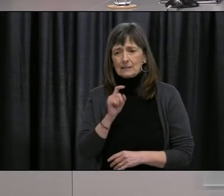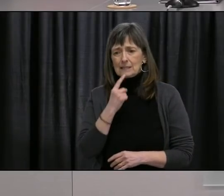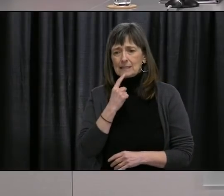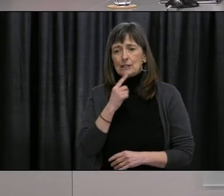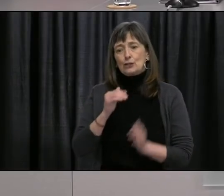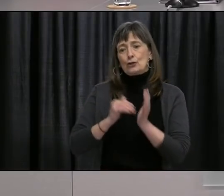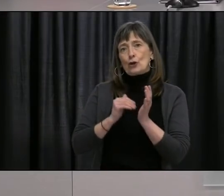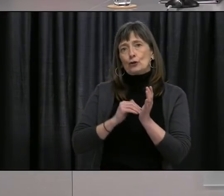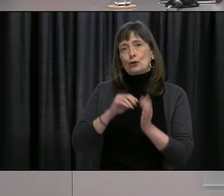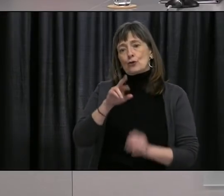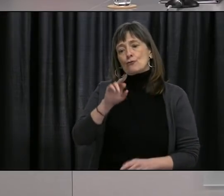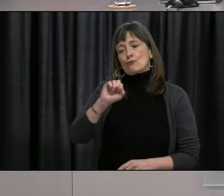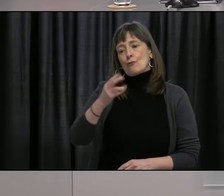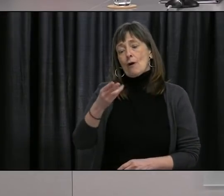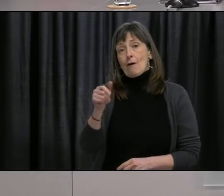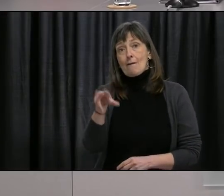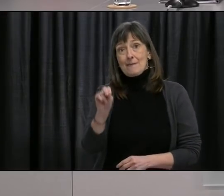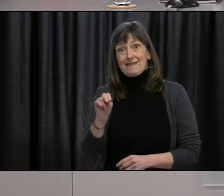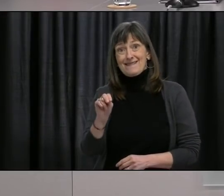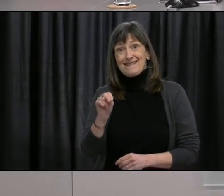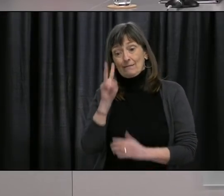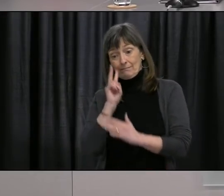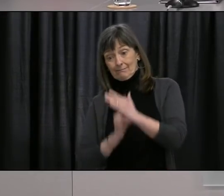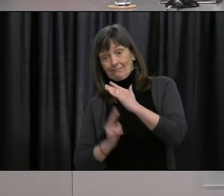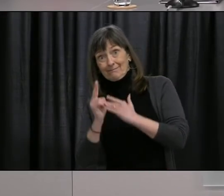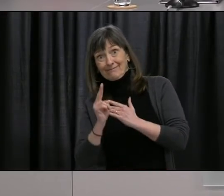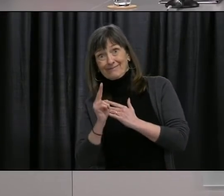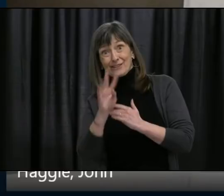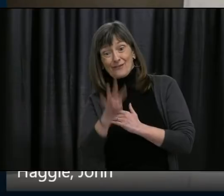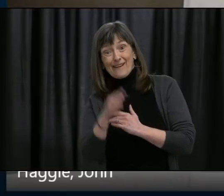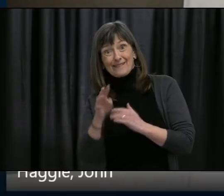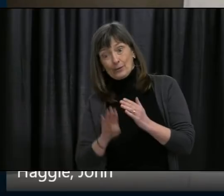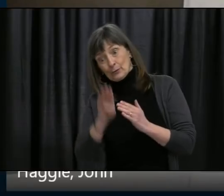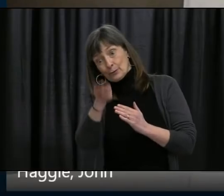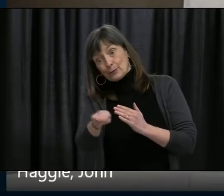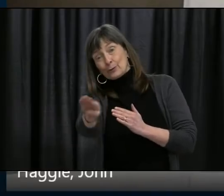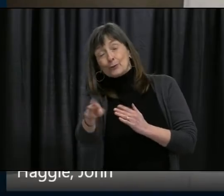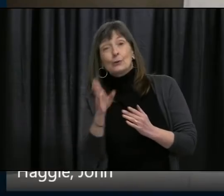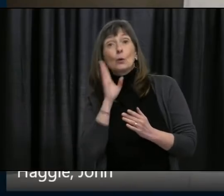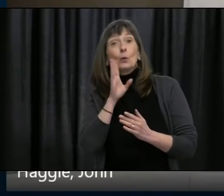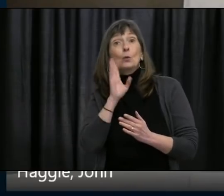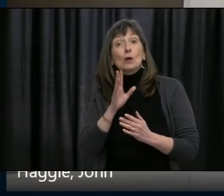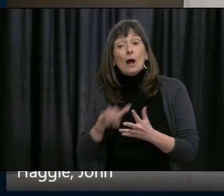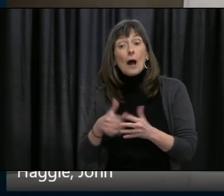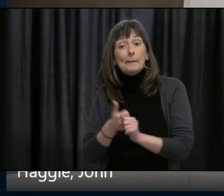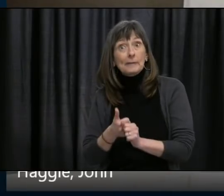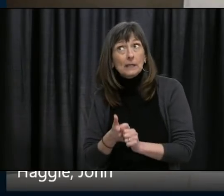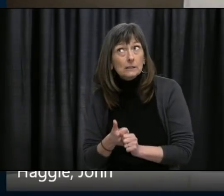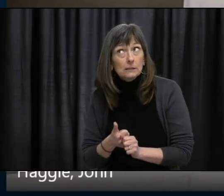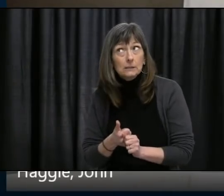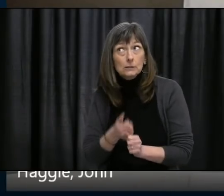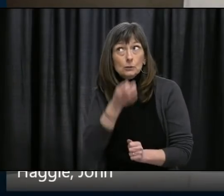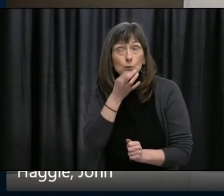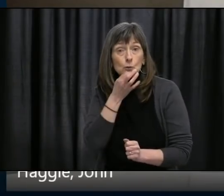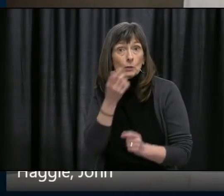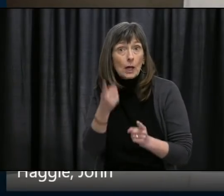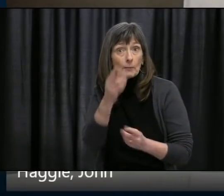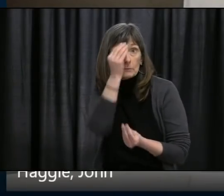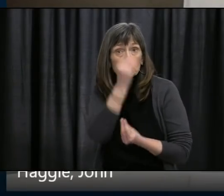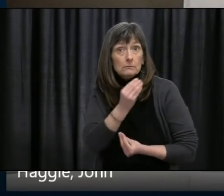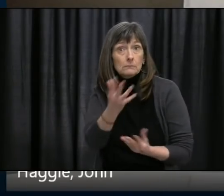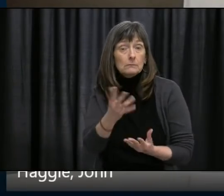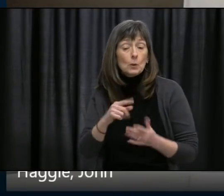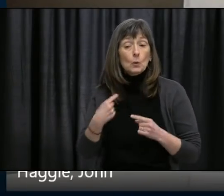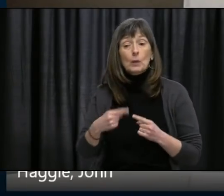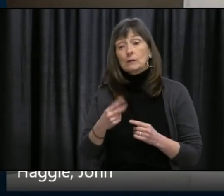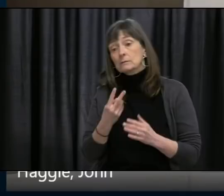his team would begin to insert the numbers over the past 10 days. Do we have an update on that modeling coming, or a timeline on when, I